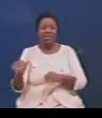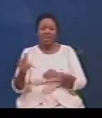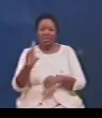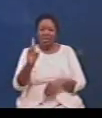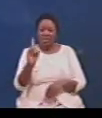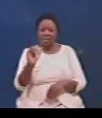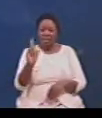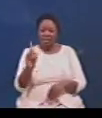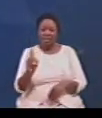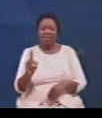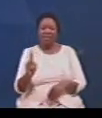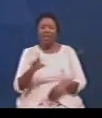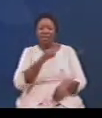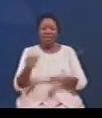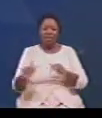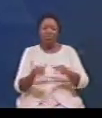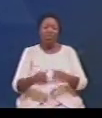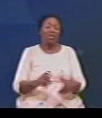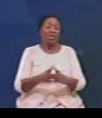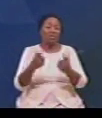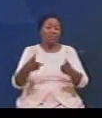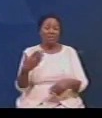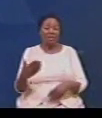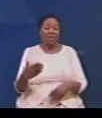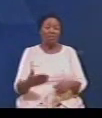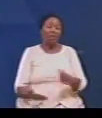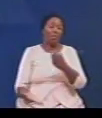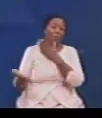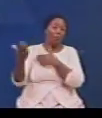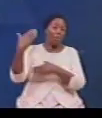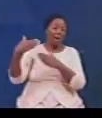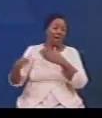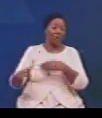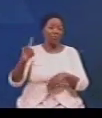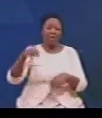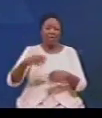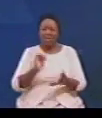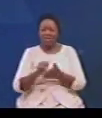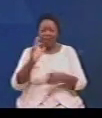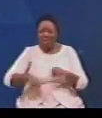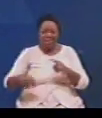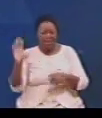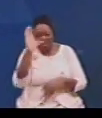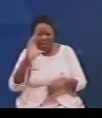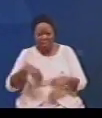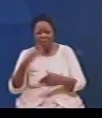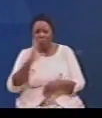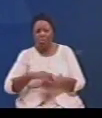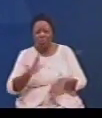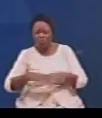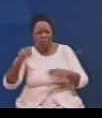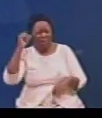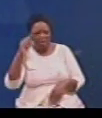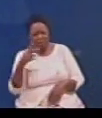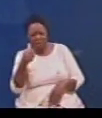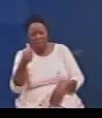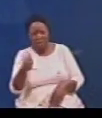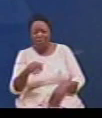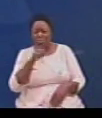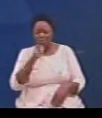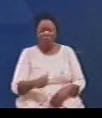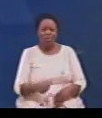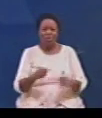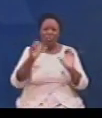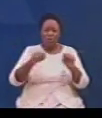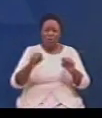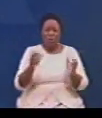doeth great things past finding out, unsearchable, incredible, impossible